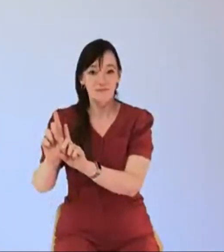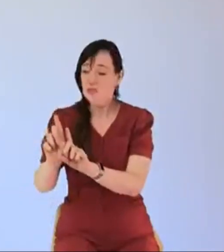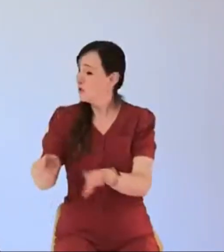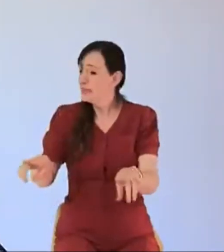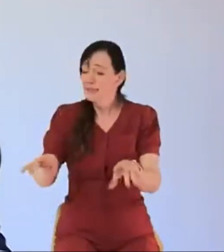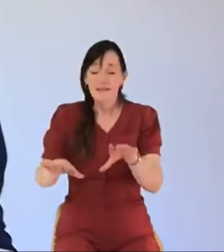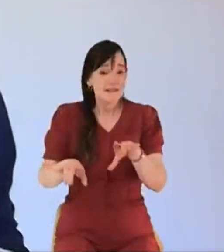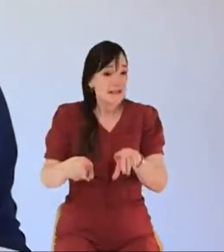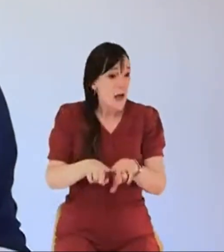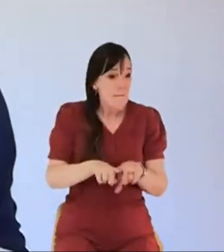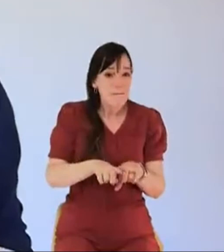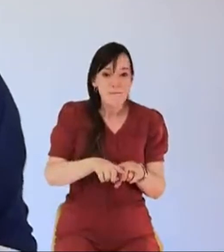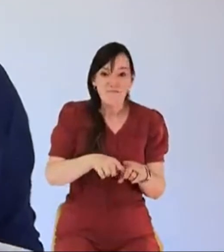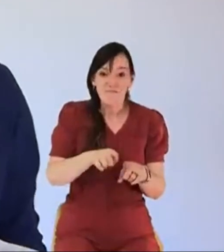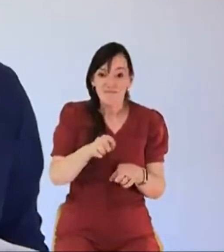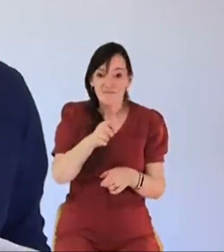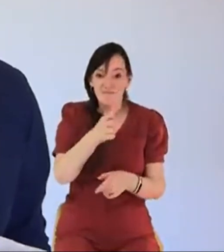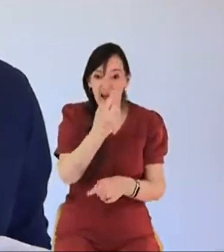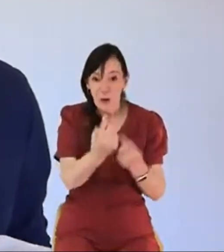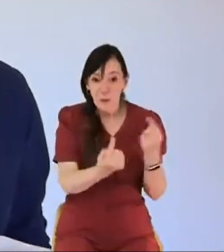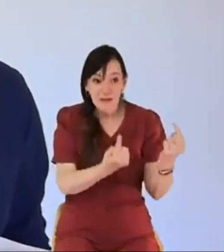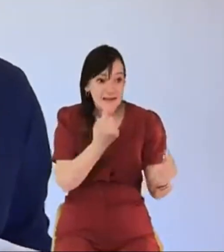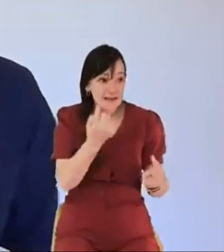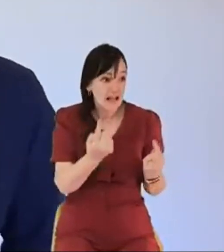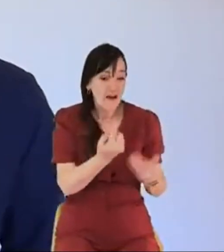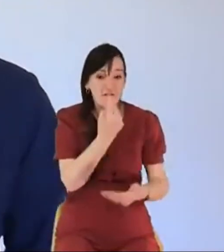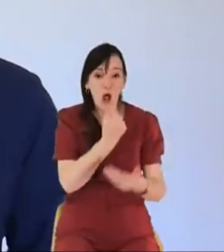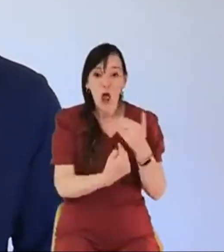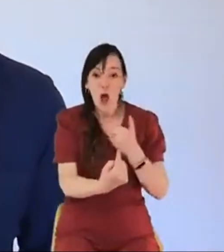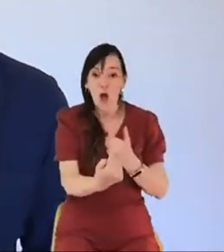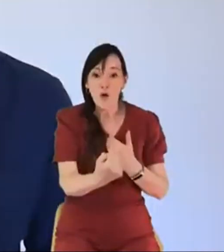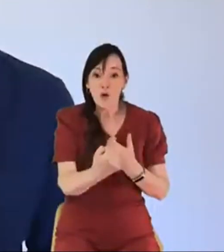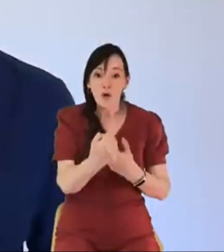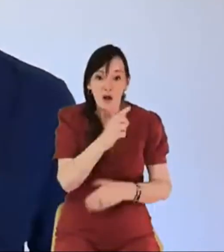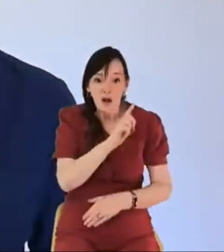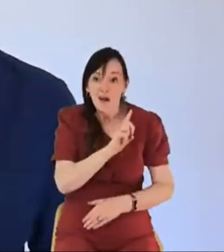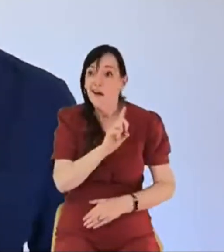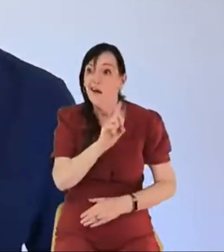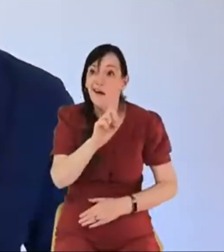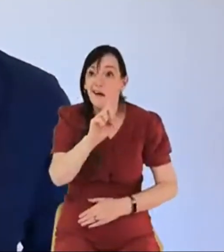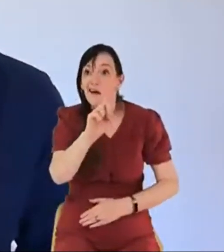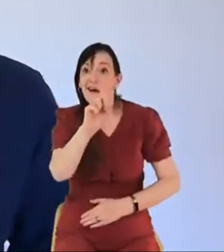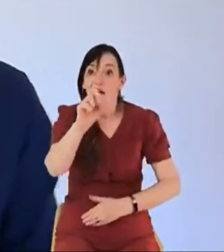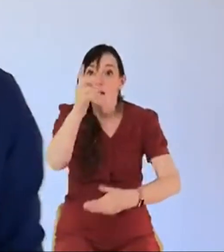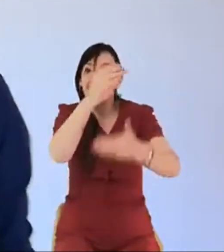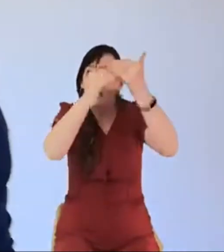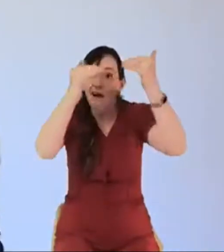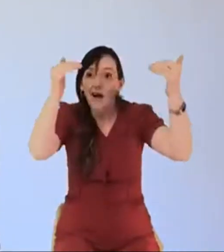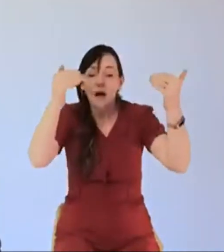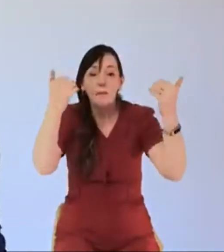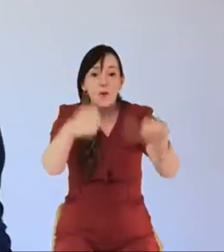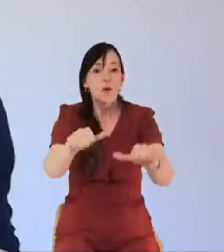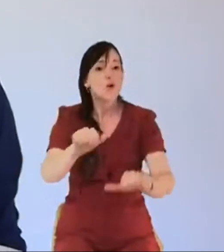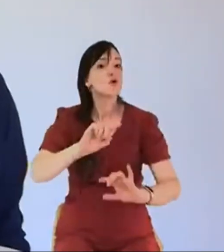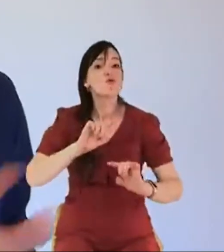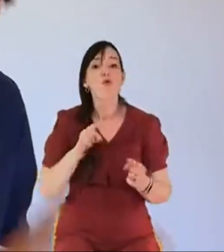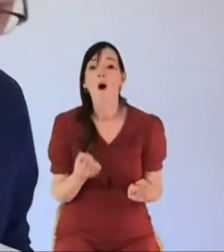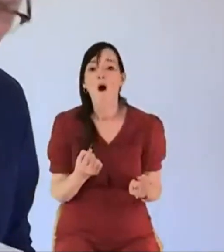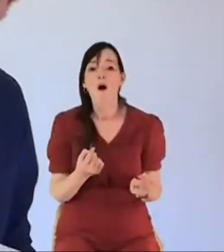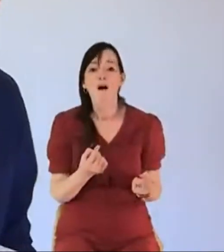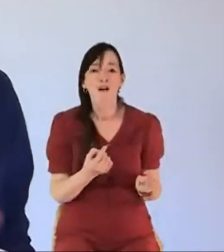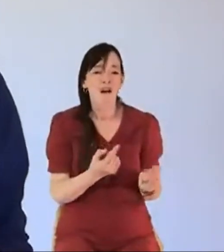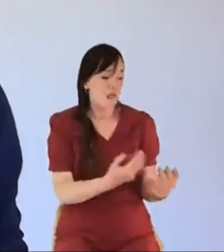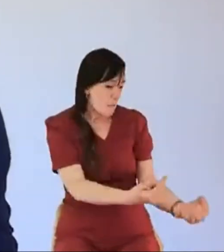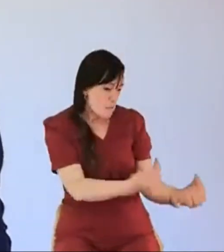ourselves we're never going to make it to glory it's a hostile world it's hard to follow jesus there's